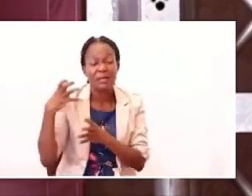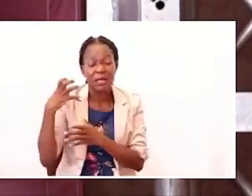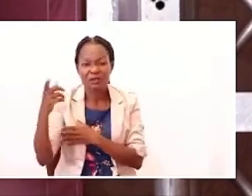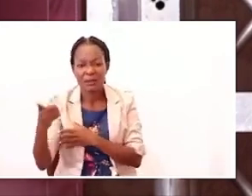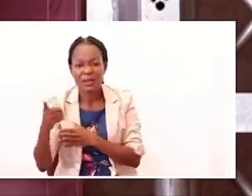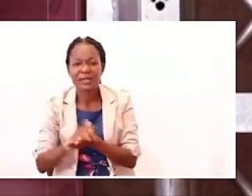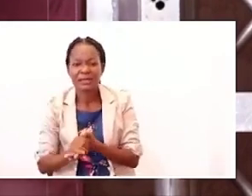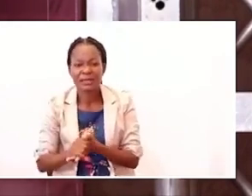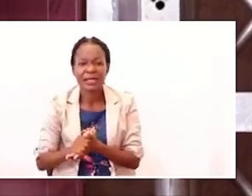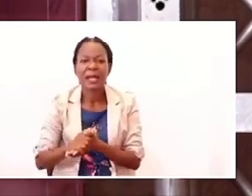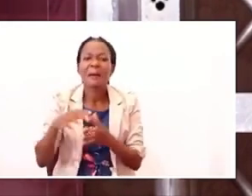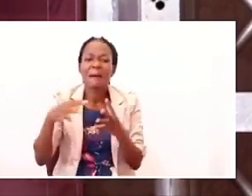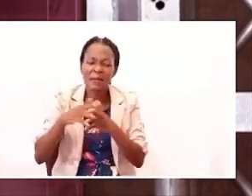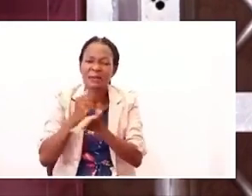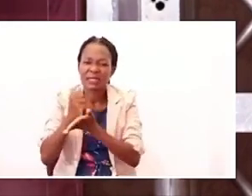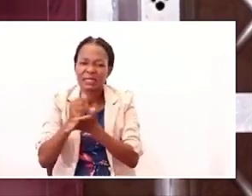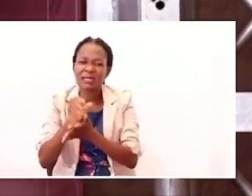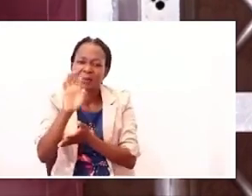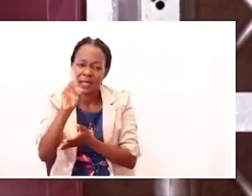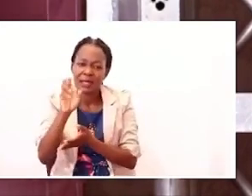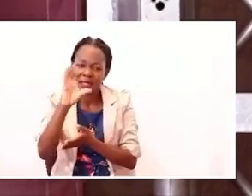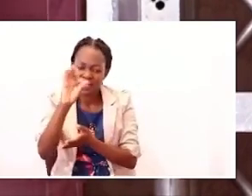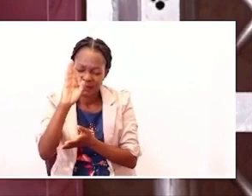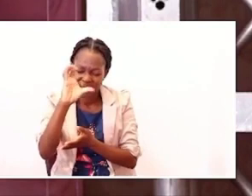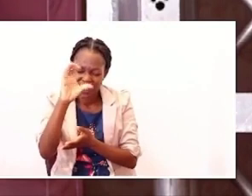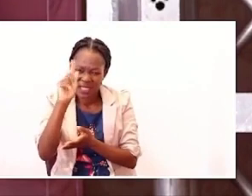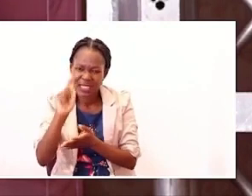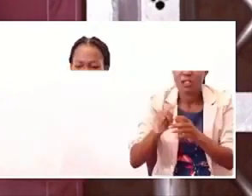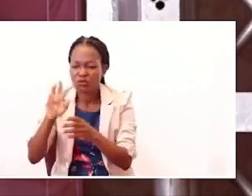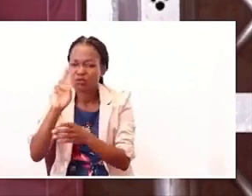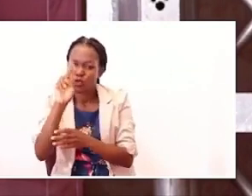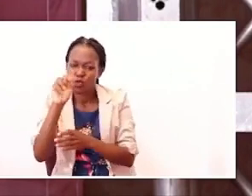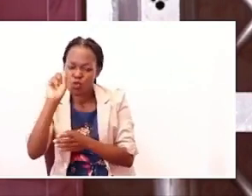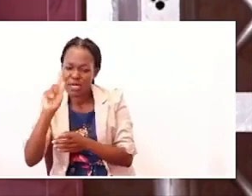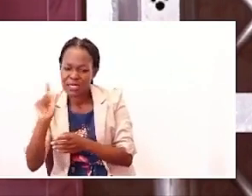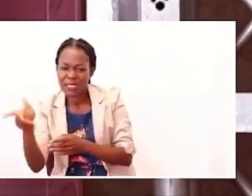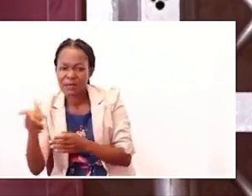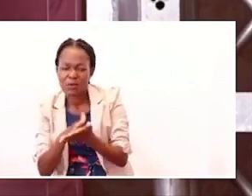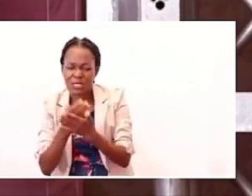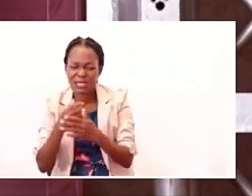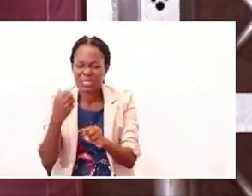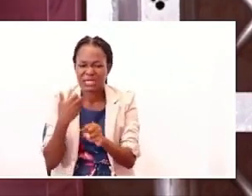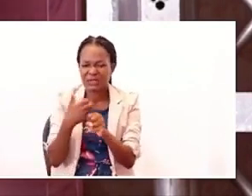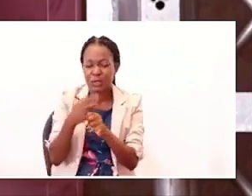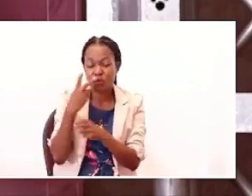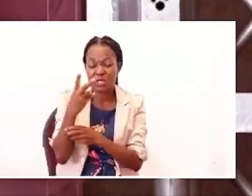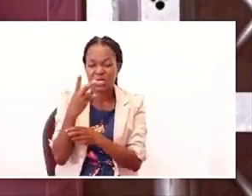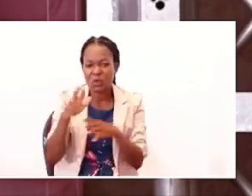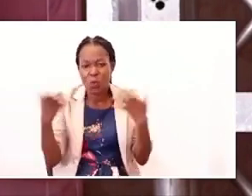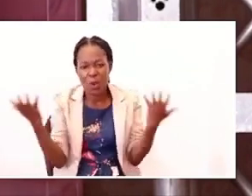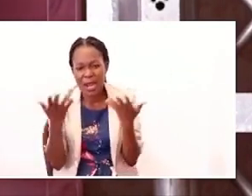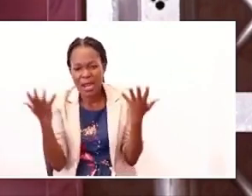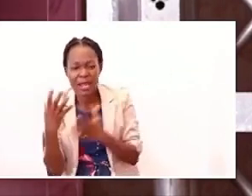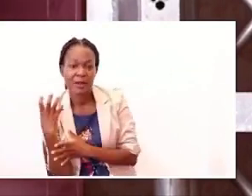saving deficit units. It is inevitable for you to see a situation where a government